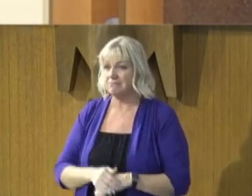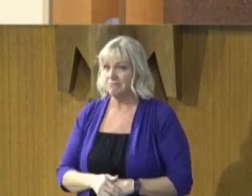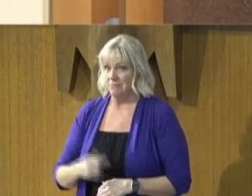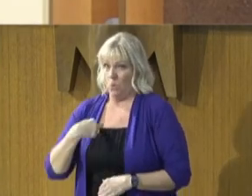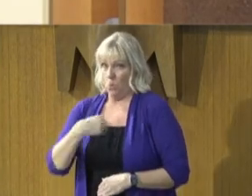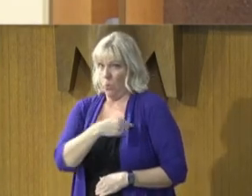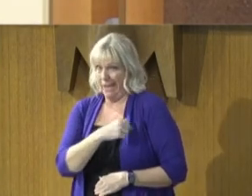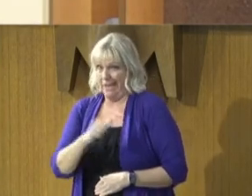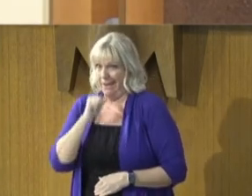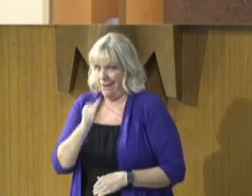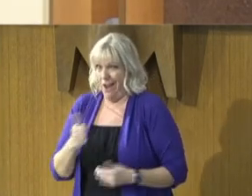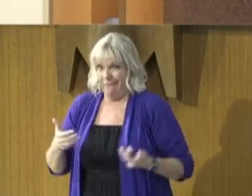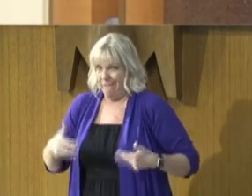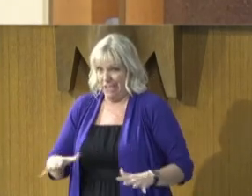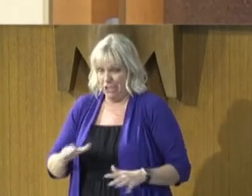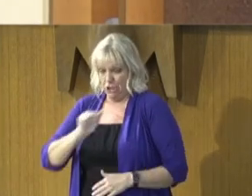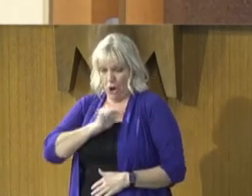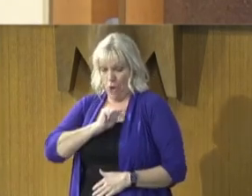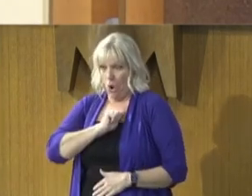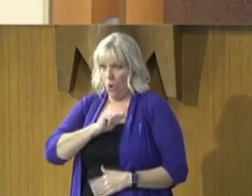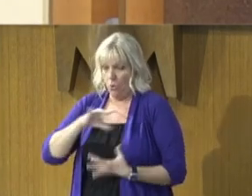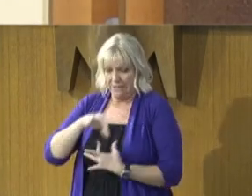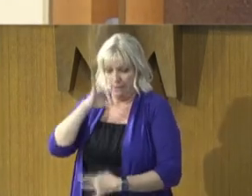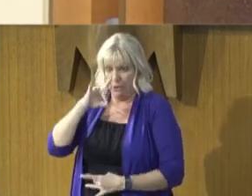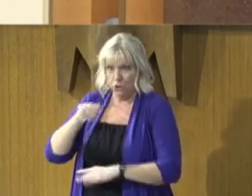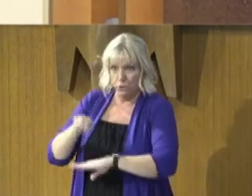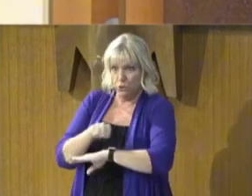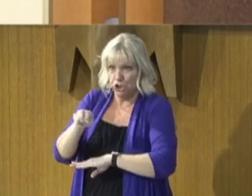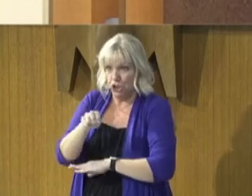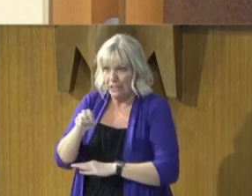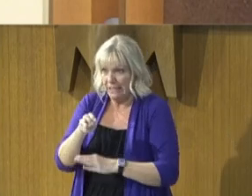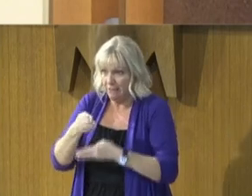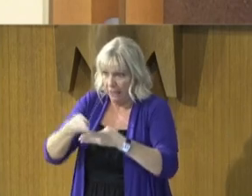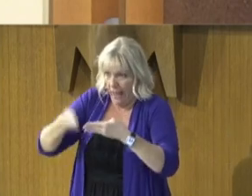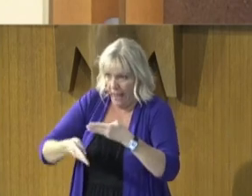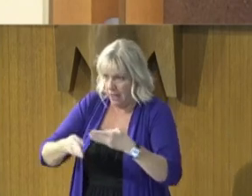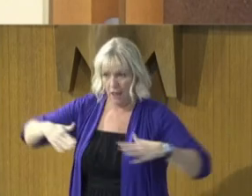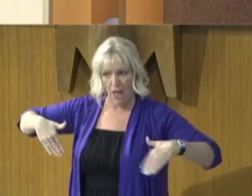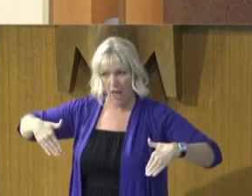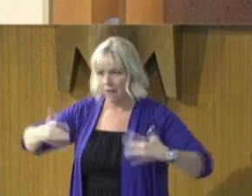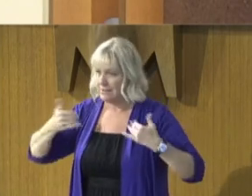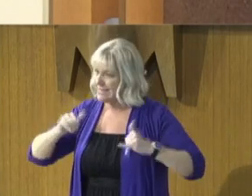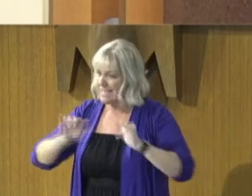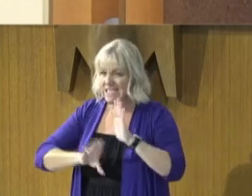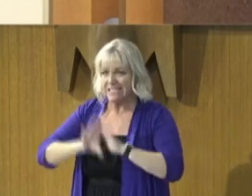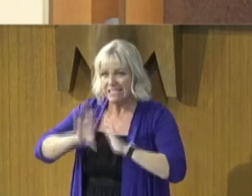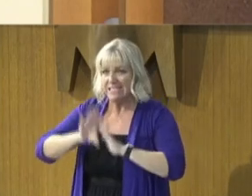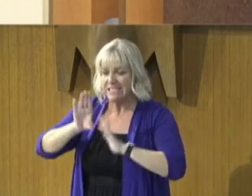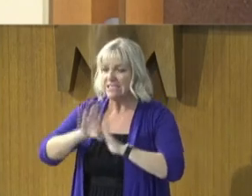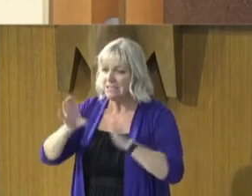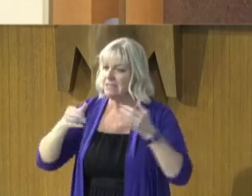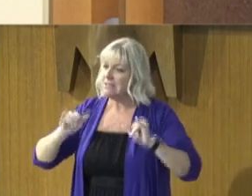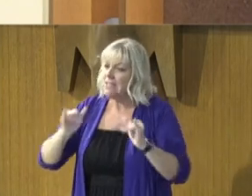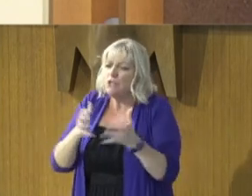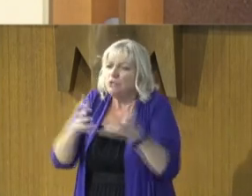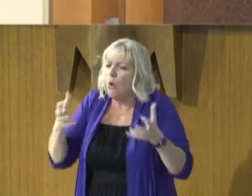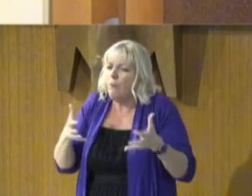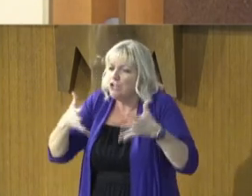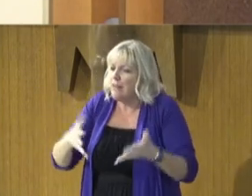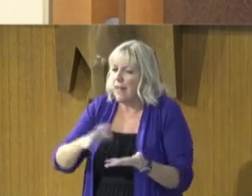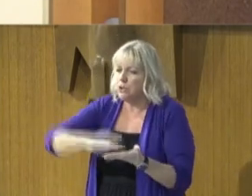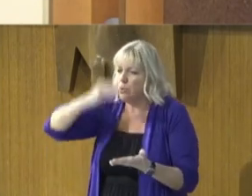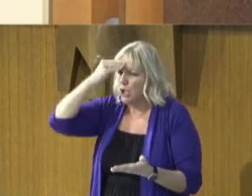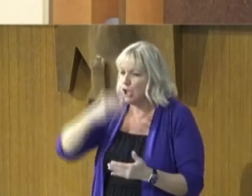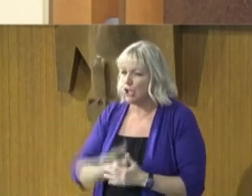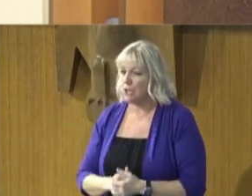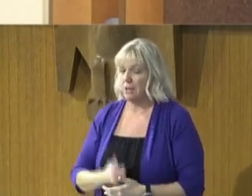the end of our own personal spiritual journeys. We have so much left to learn. And so my prayer